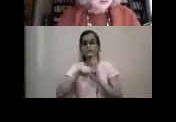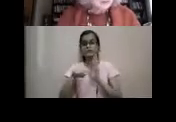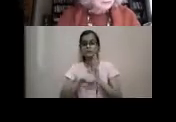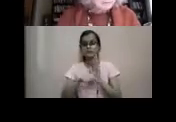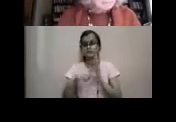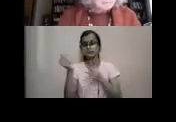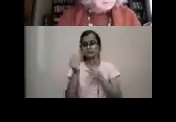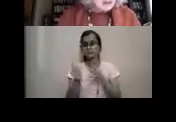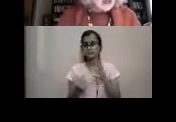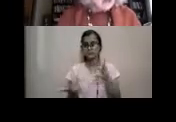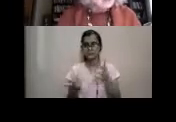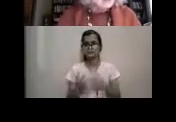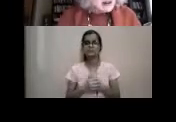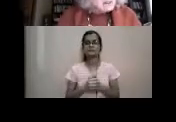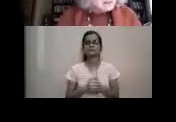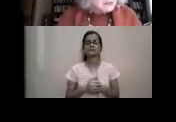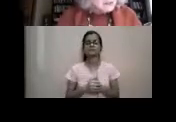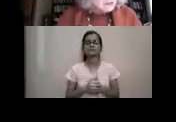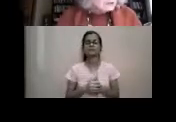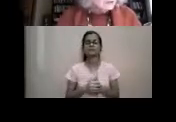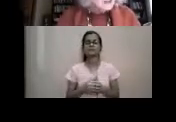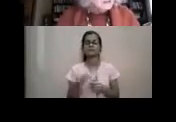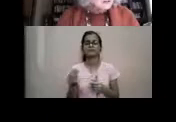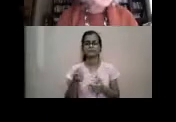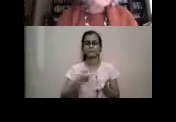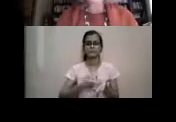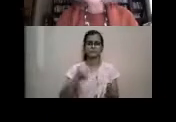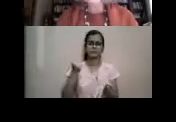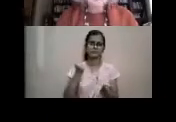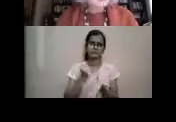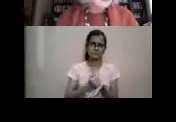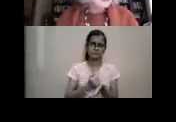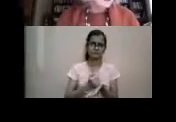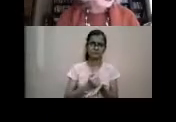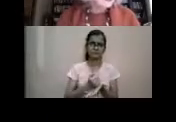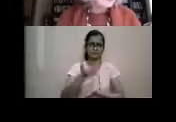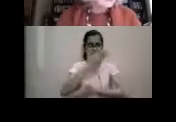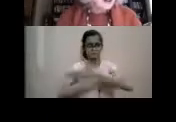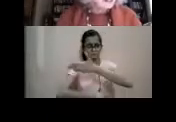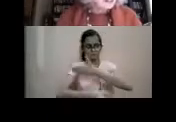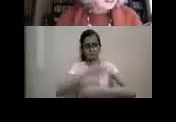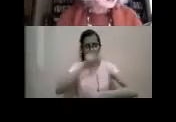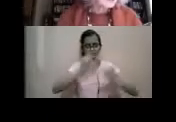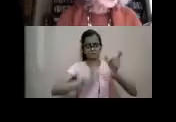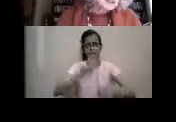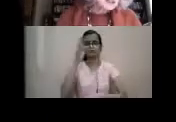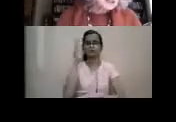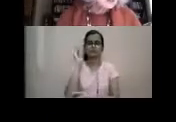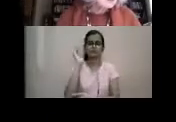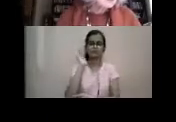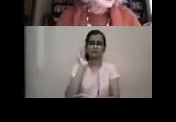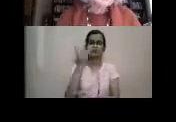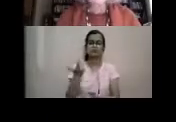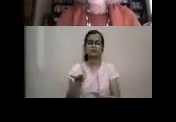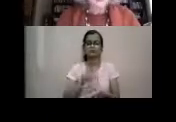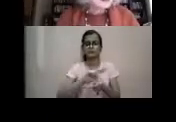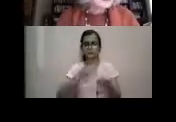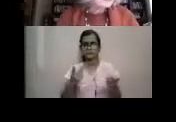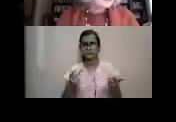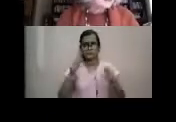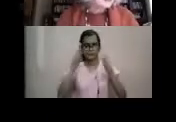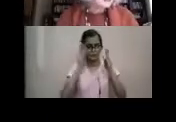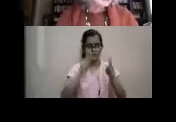overstated. The rights discourse favored by disability scholars and advocates, especially when focused